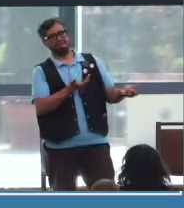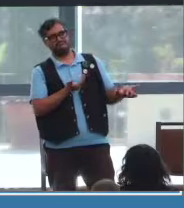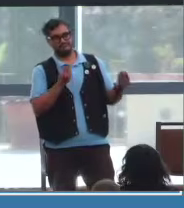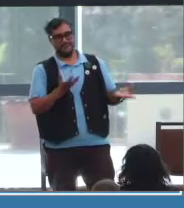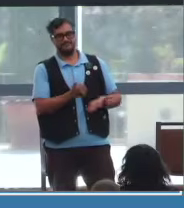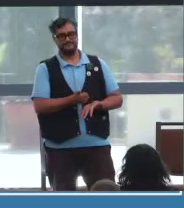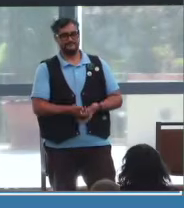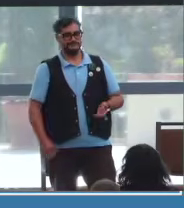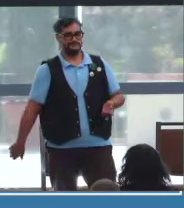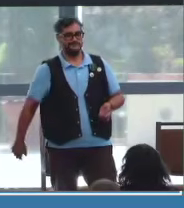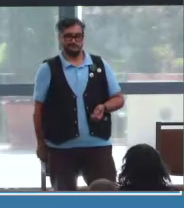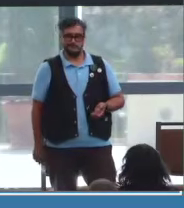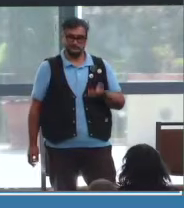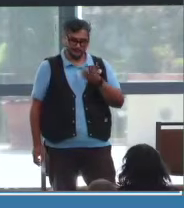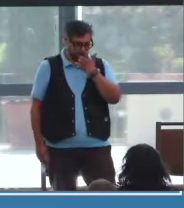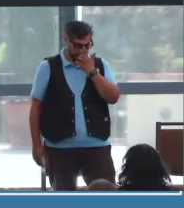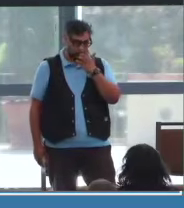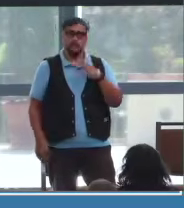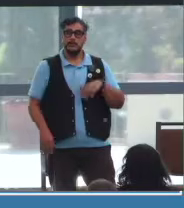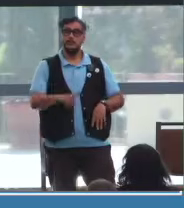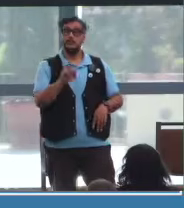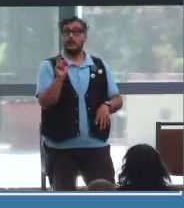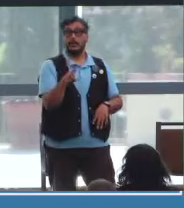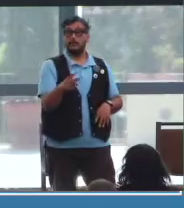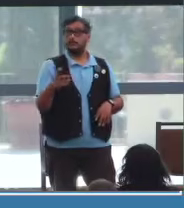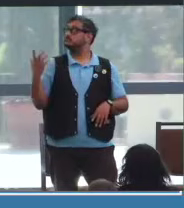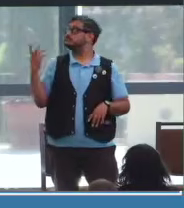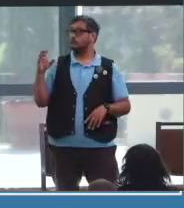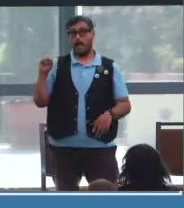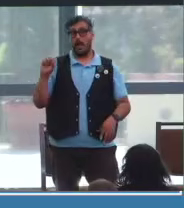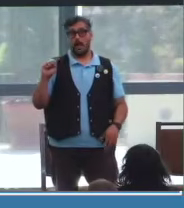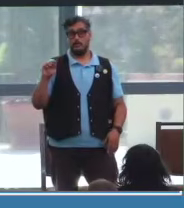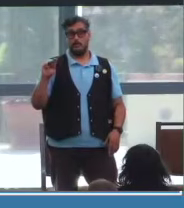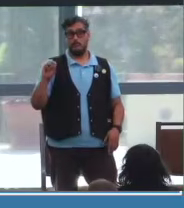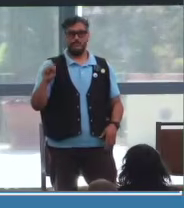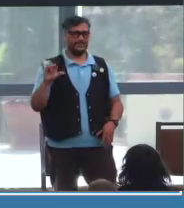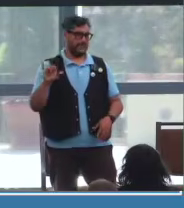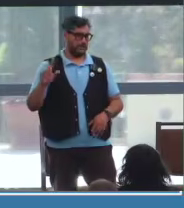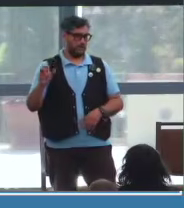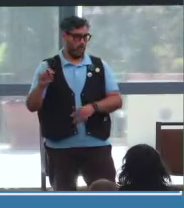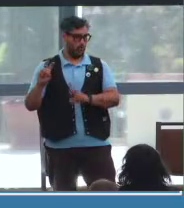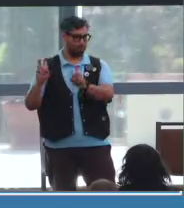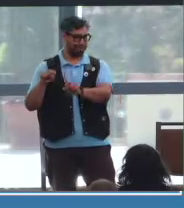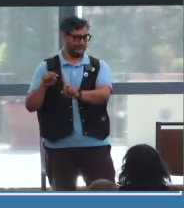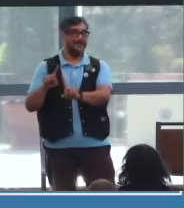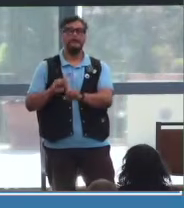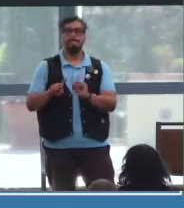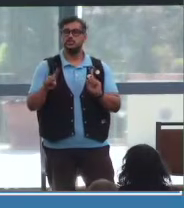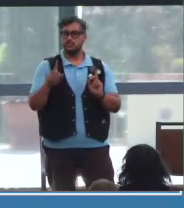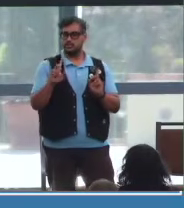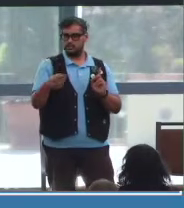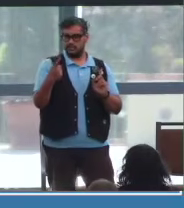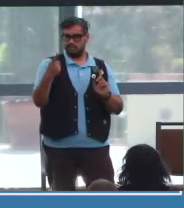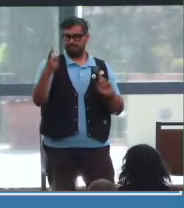well. So osteoporosis, again, that's kind of its own talk. But just to keep in